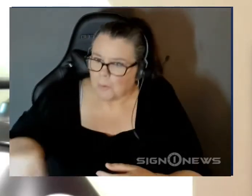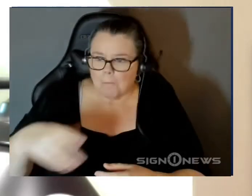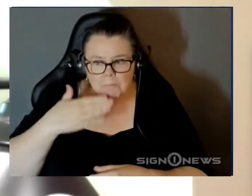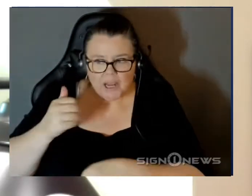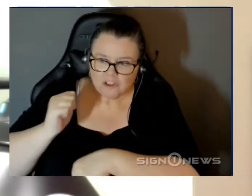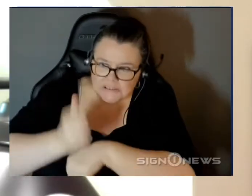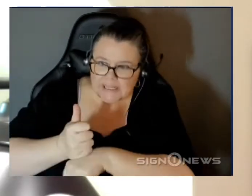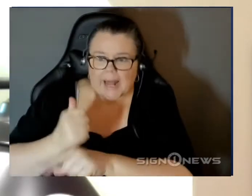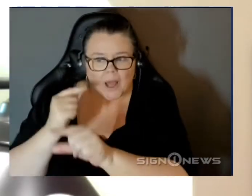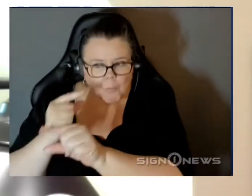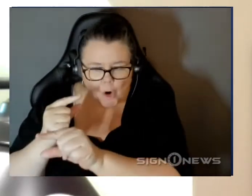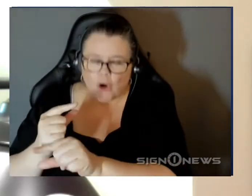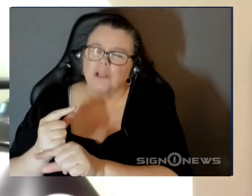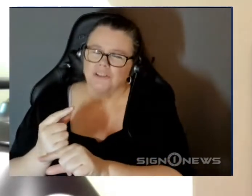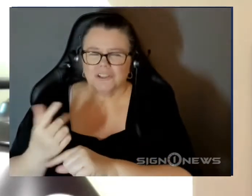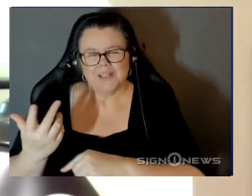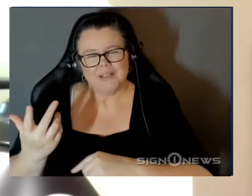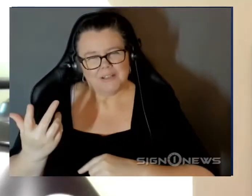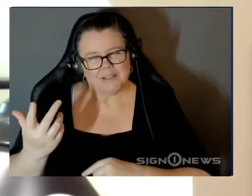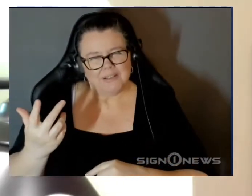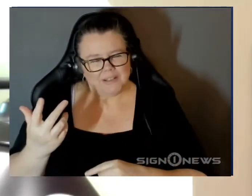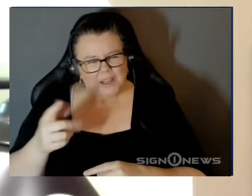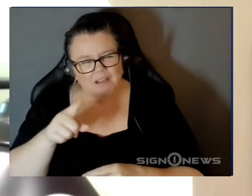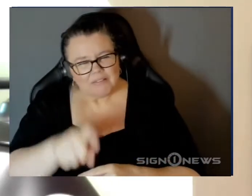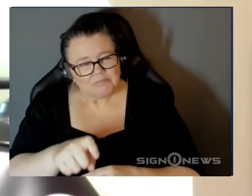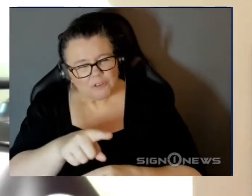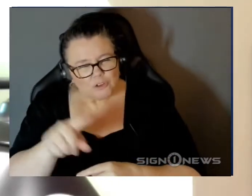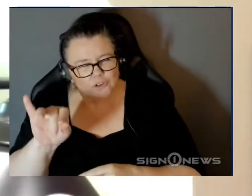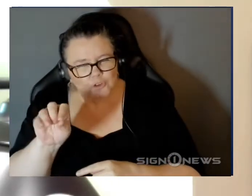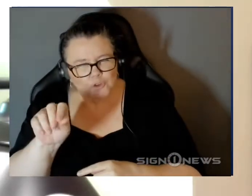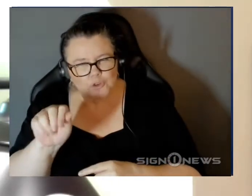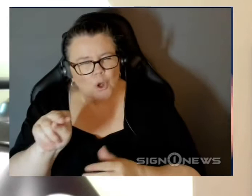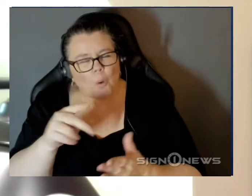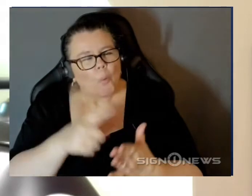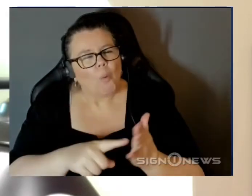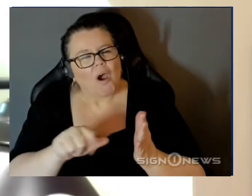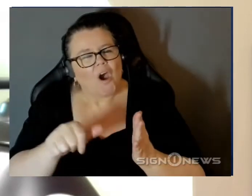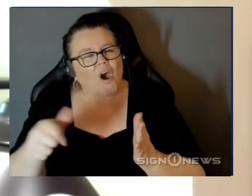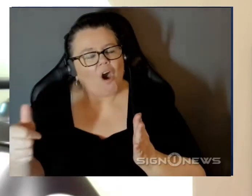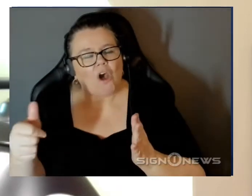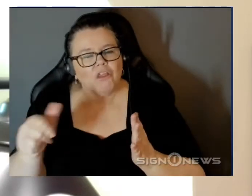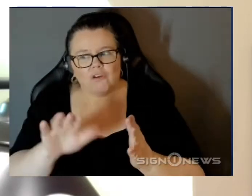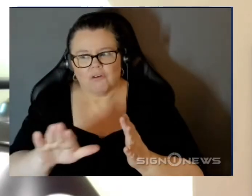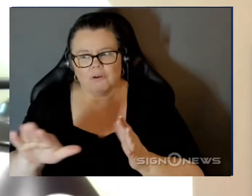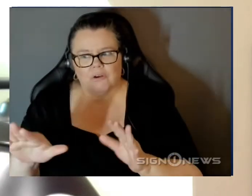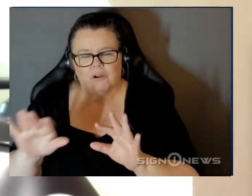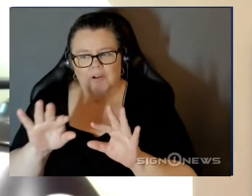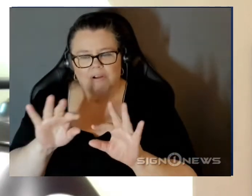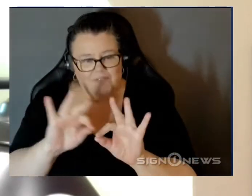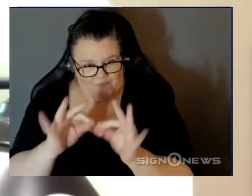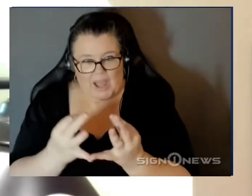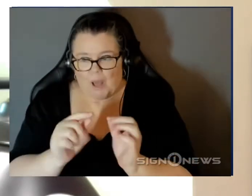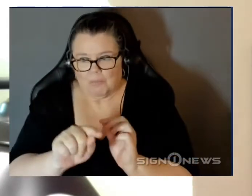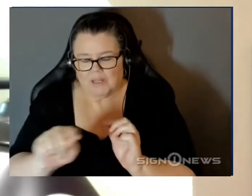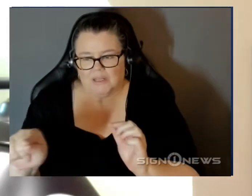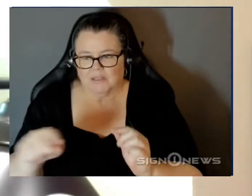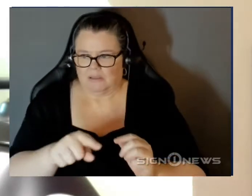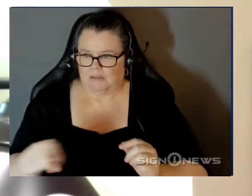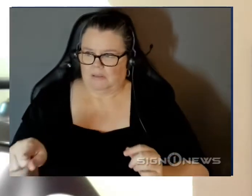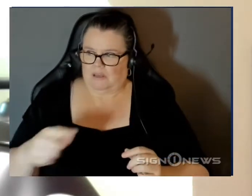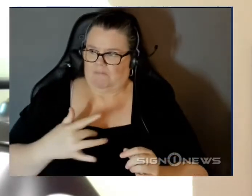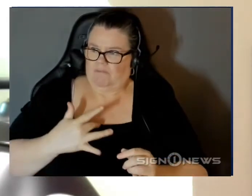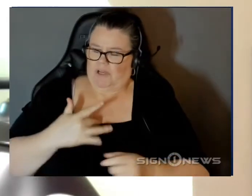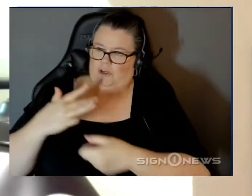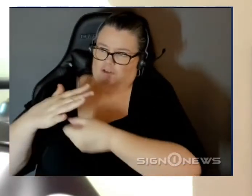what families sort of experience when their kids are approaching 18 and what they're told is necessary or is the best thing to do